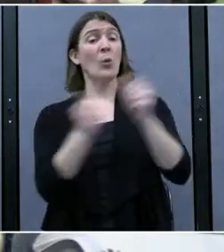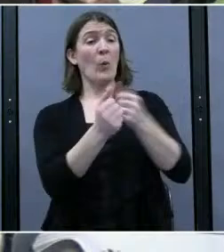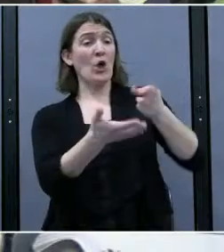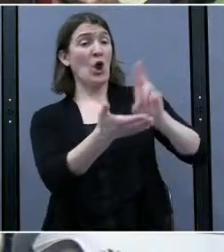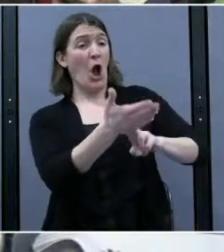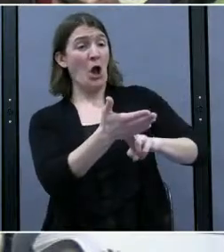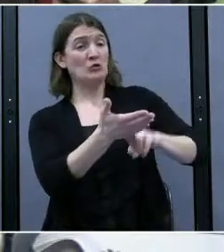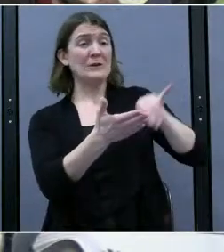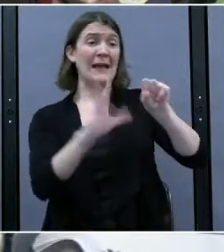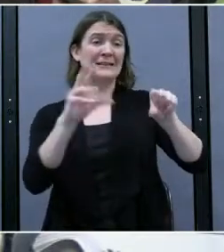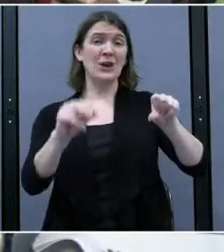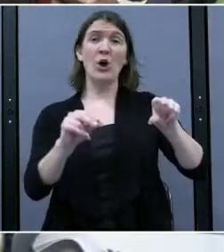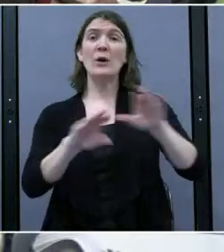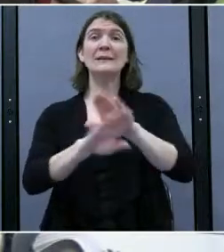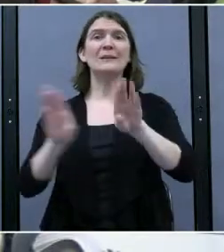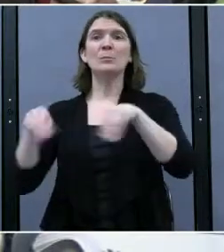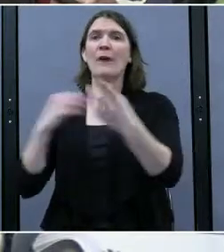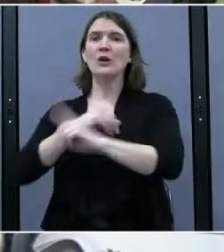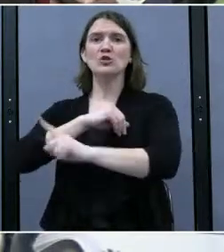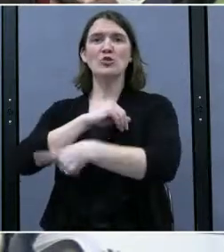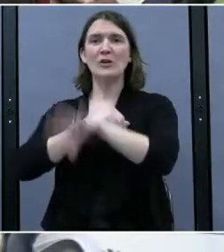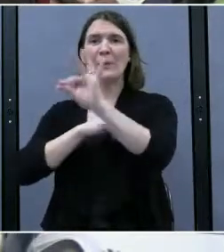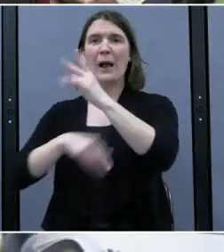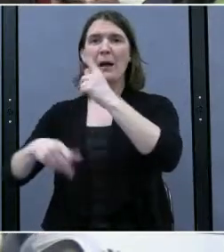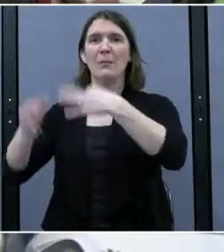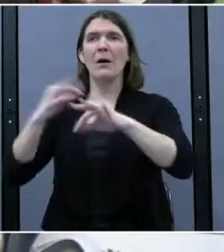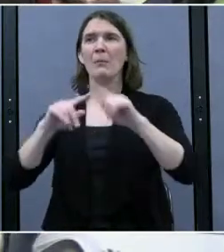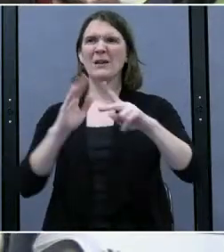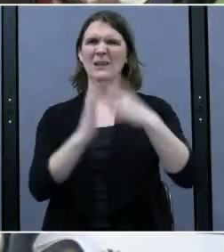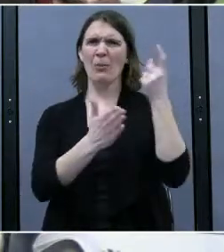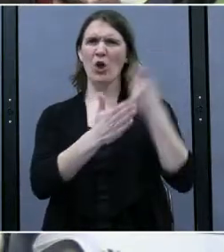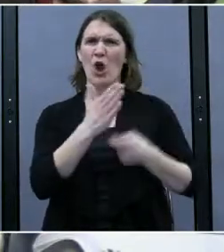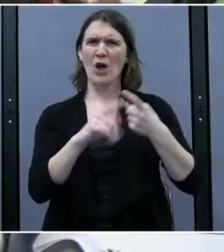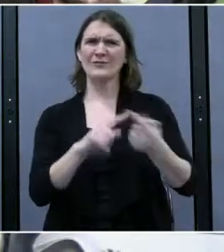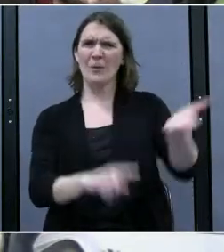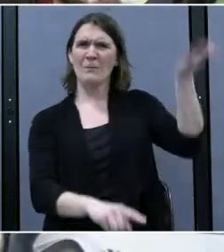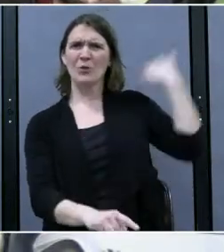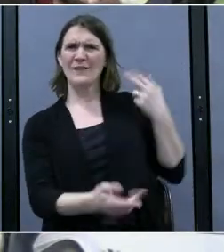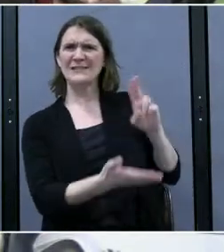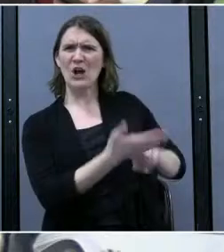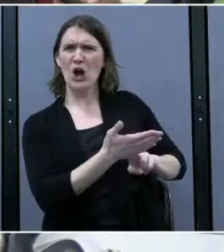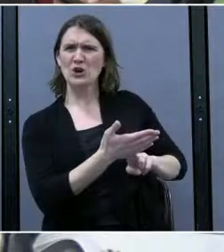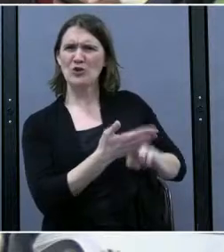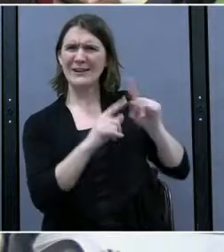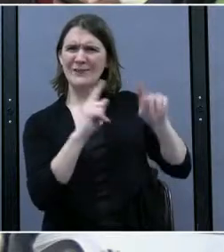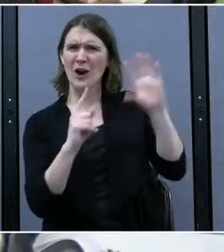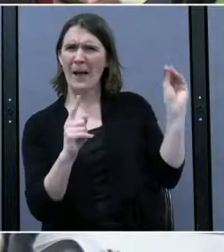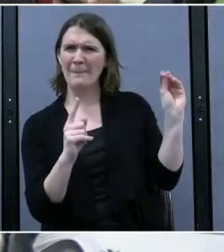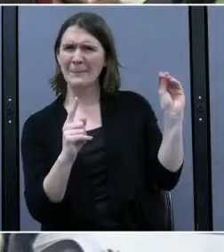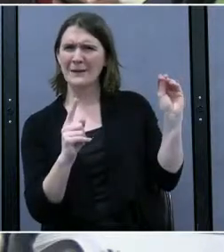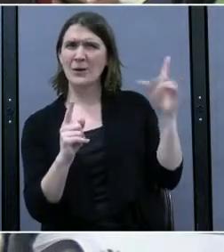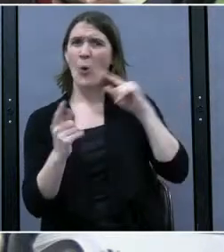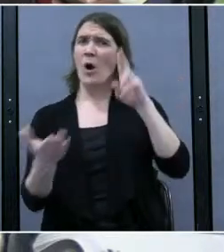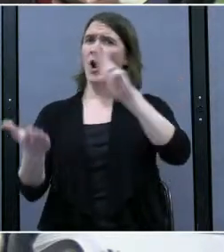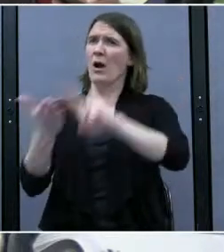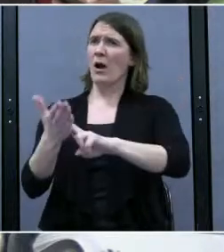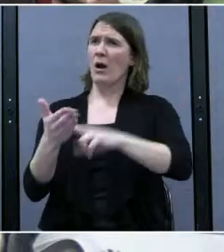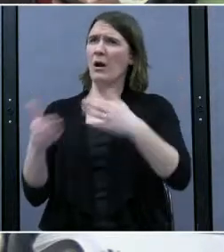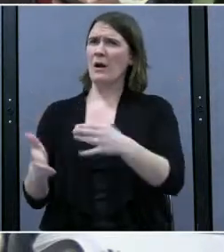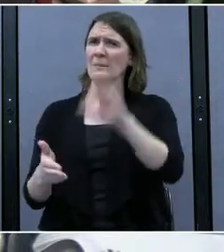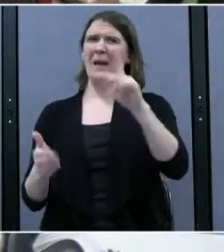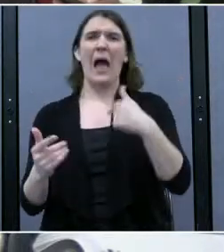contract that did not provide for trash pickup but was still almost double the cost of our old one, or for a contract that provided trash